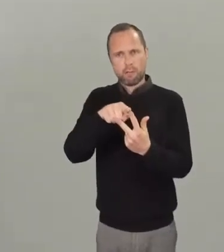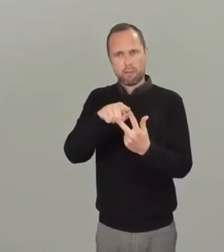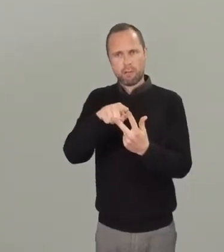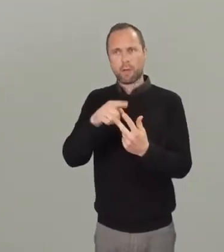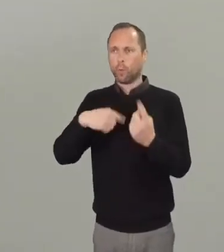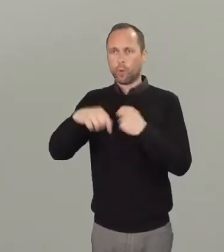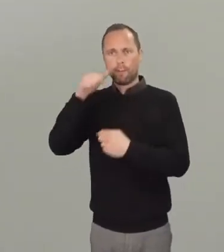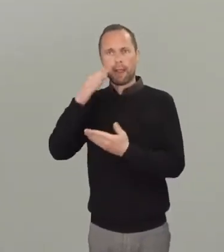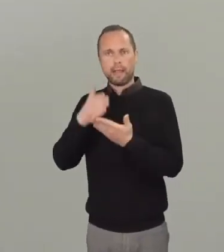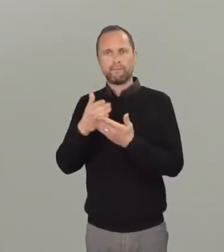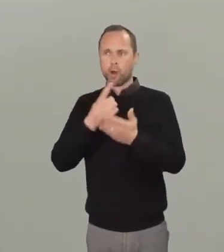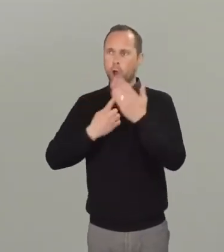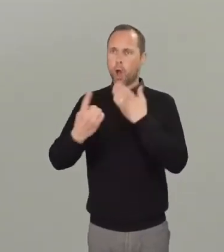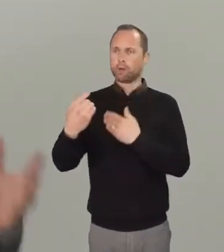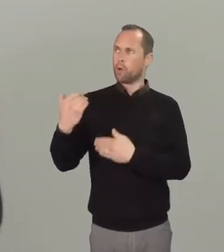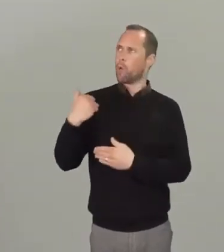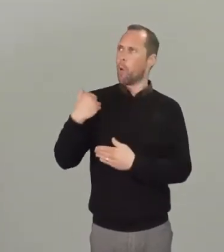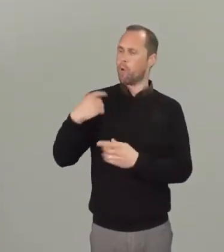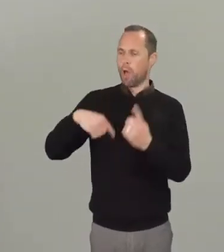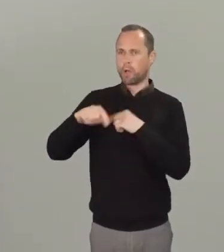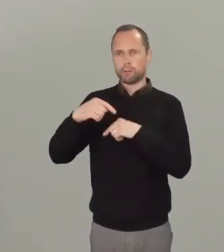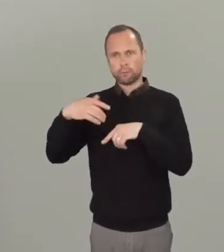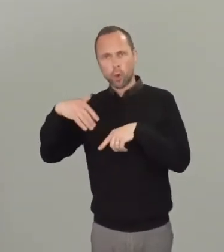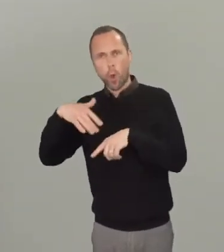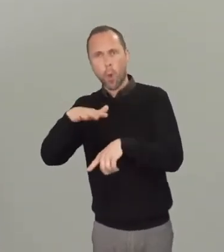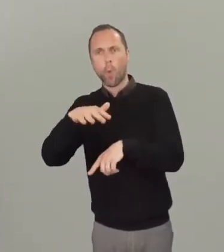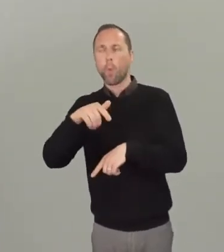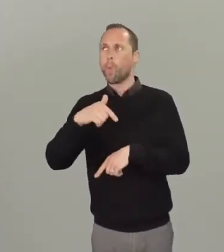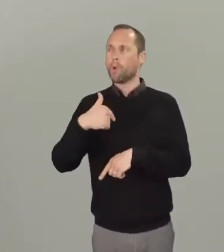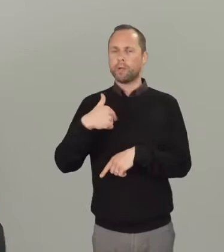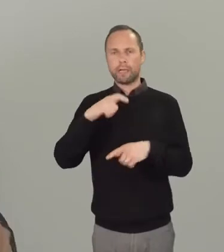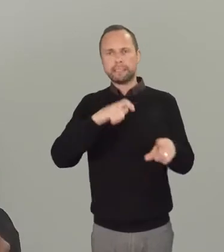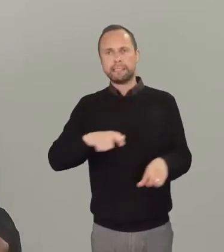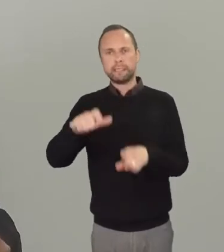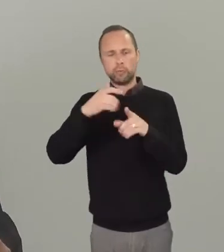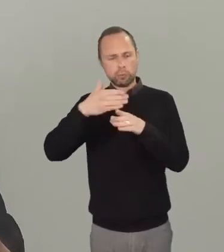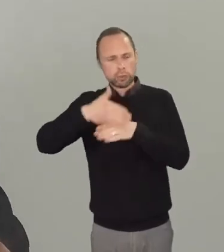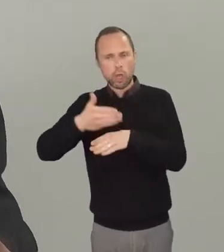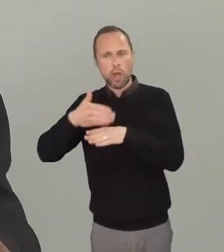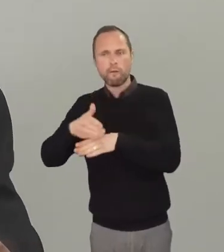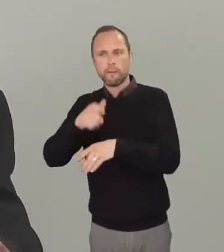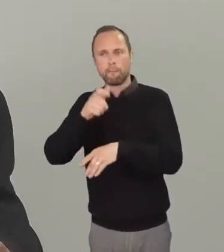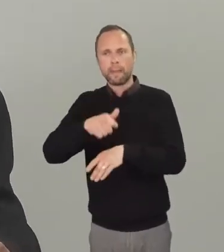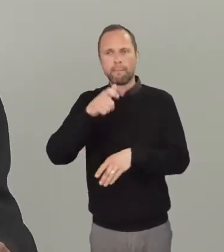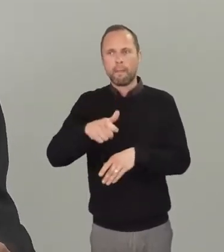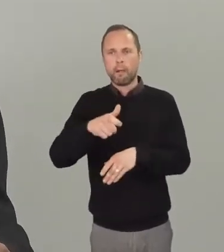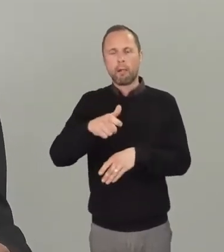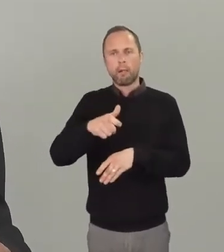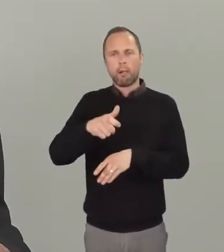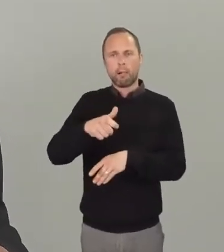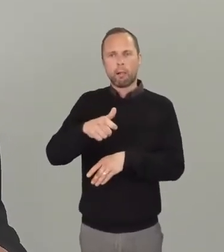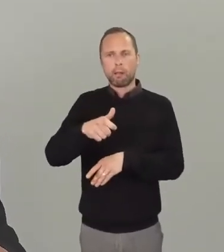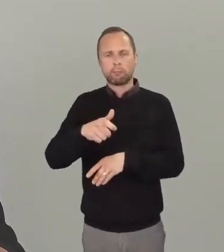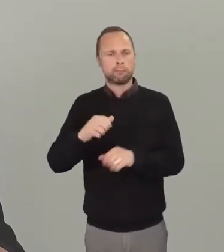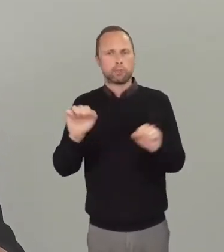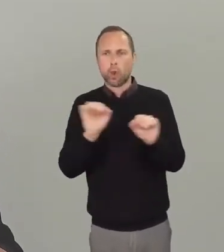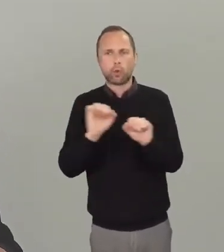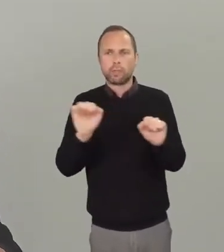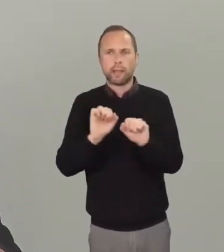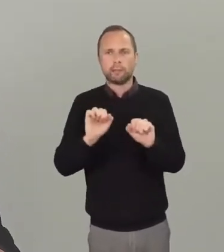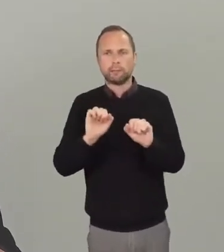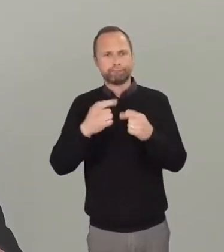We believe God is calling us to continue serving those in the least